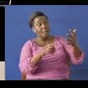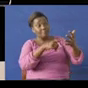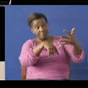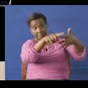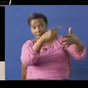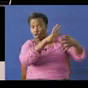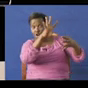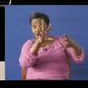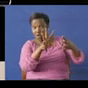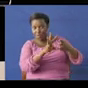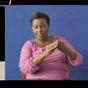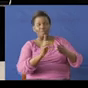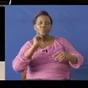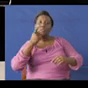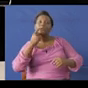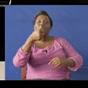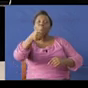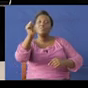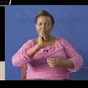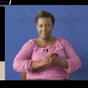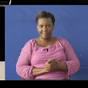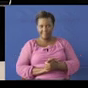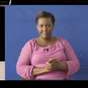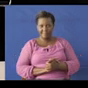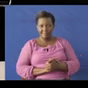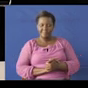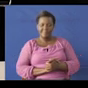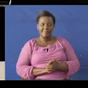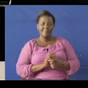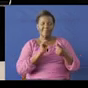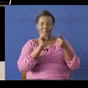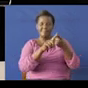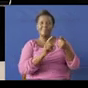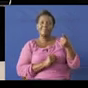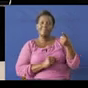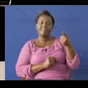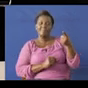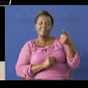them on your own. Copy this.